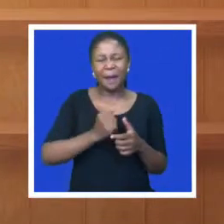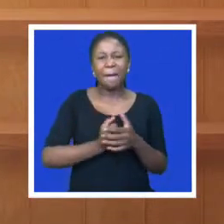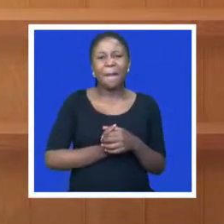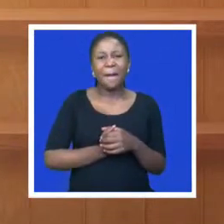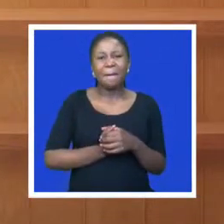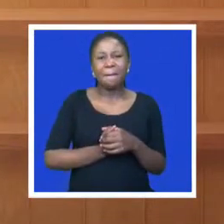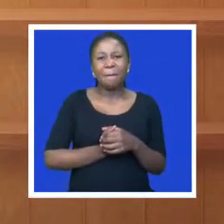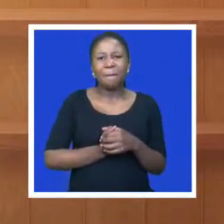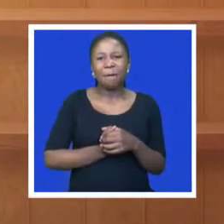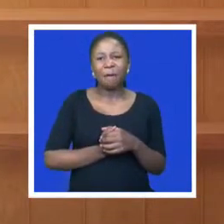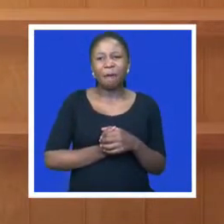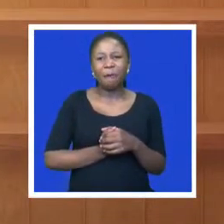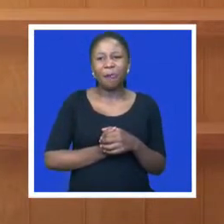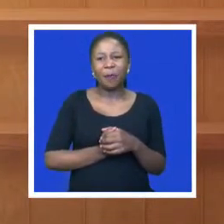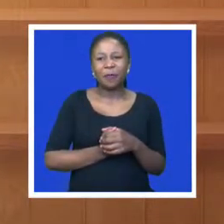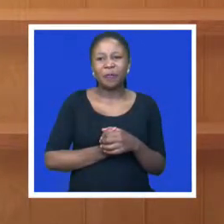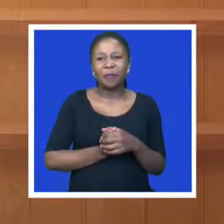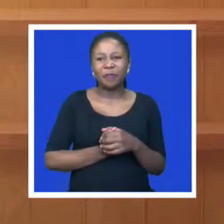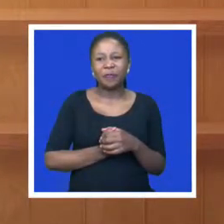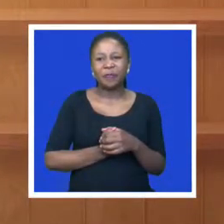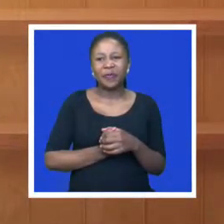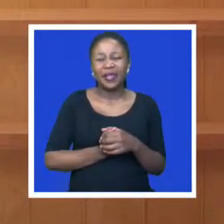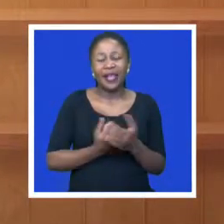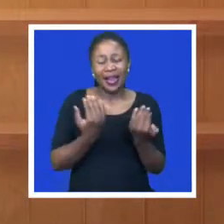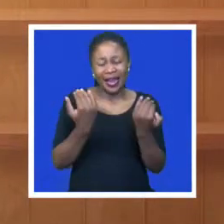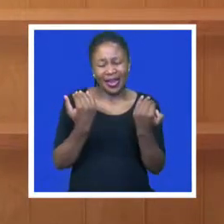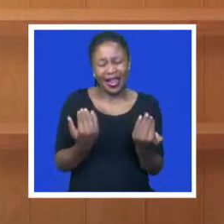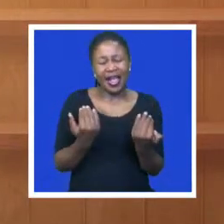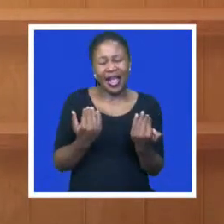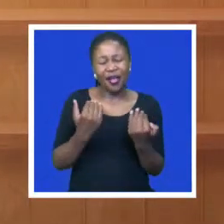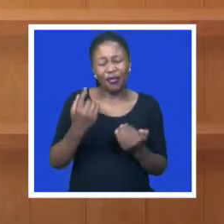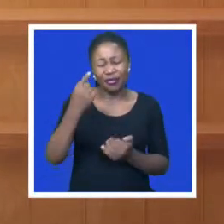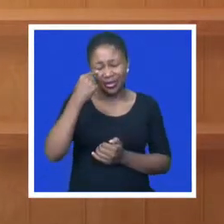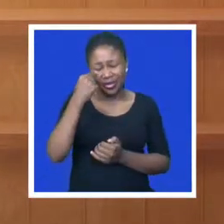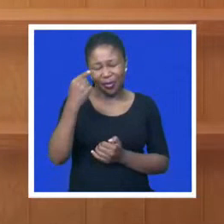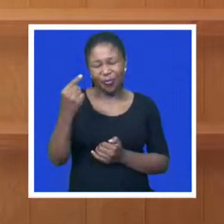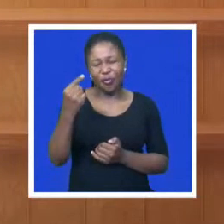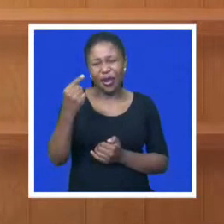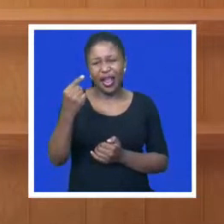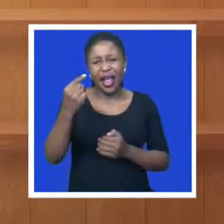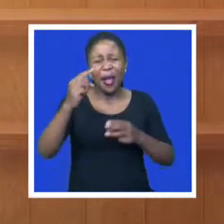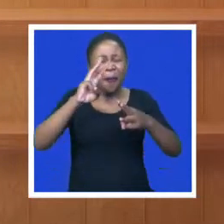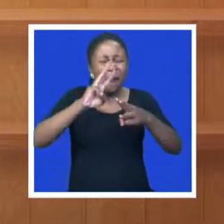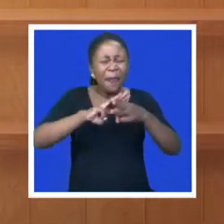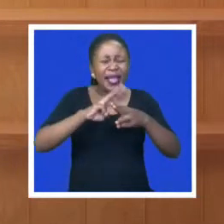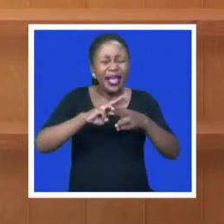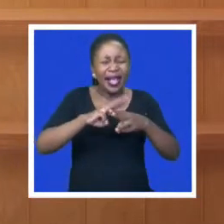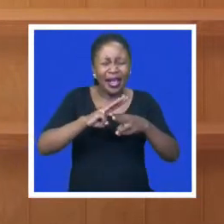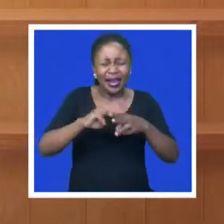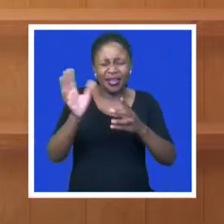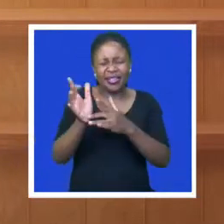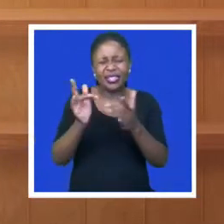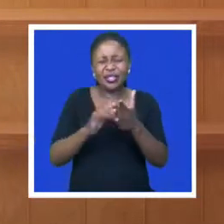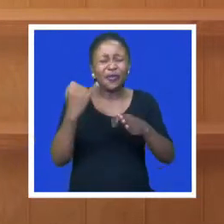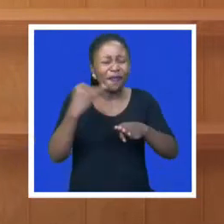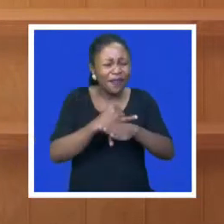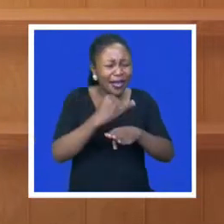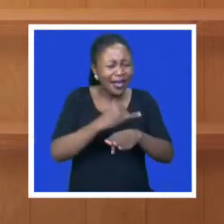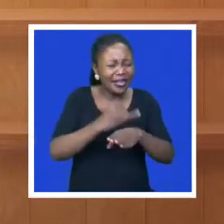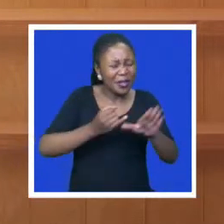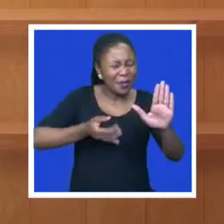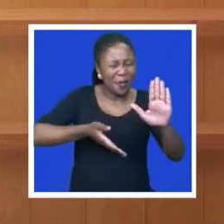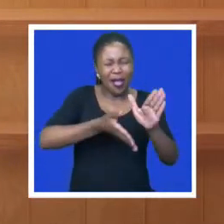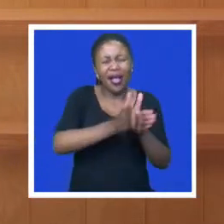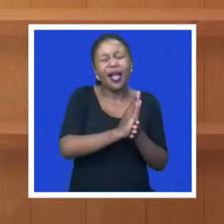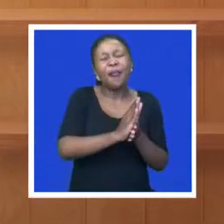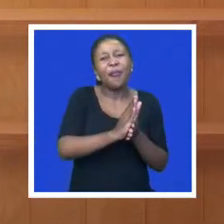we are told that she went with haste to Judea to see Elizabeth, as we are told that